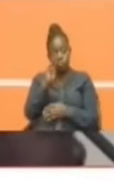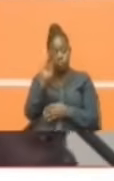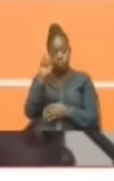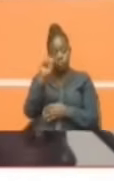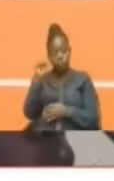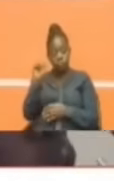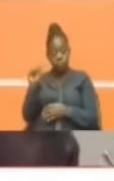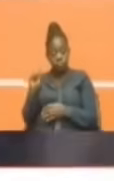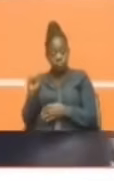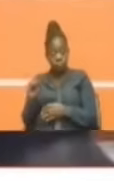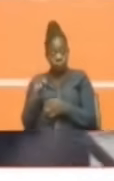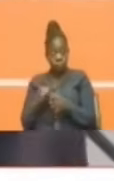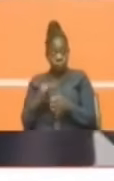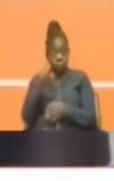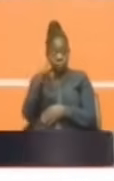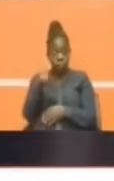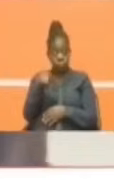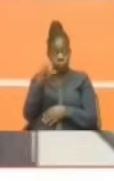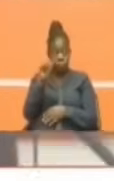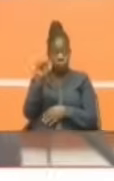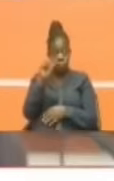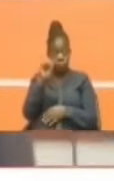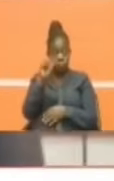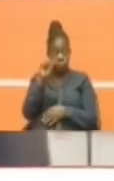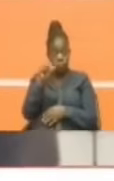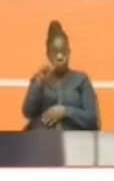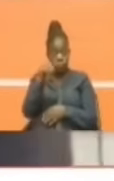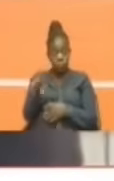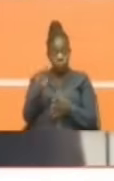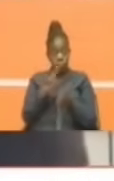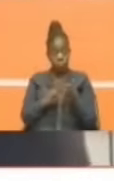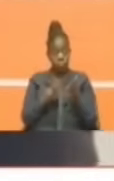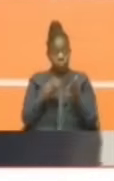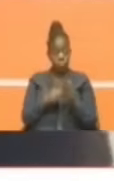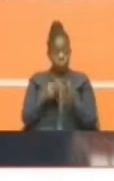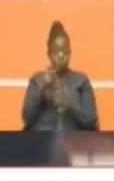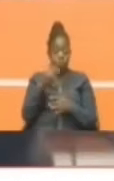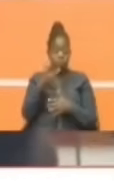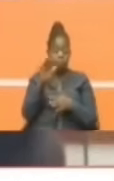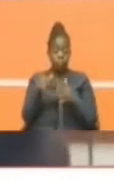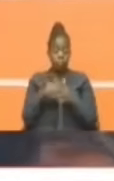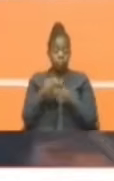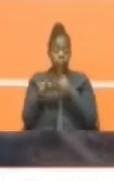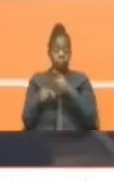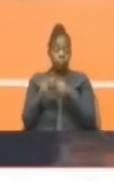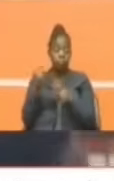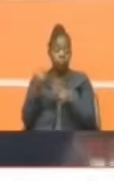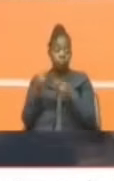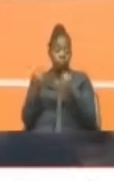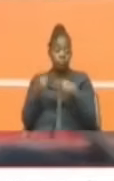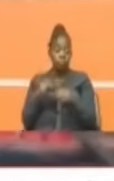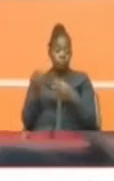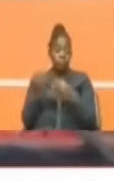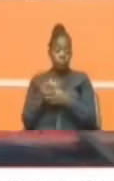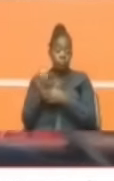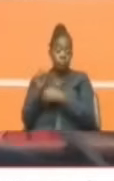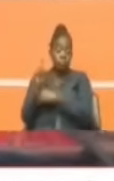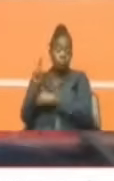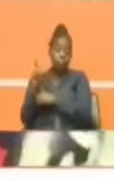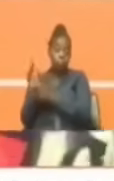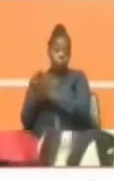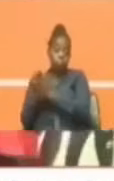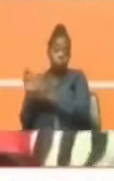Sirumaga Ponsian Mulondo Nabala Baba Sumede Misanga Ibi nga jona jabutemo Ngachiga wante bajiza wakitu wakupina mbune kupina bidio mwezi